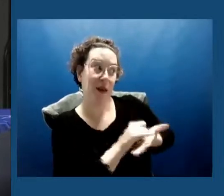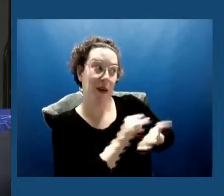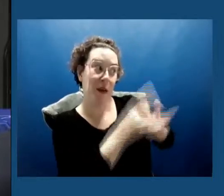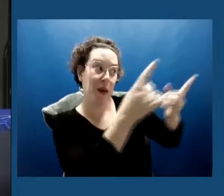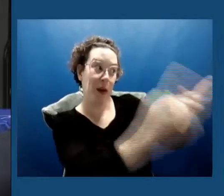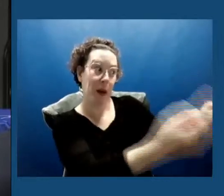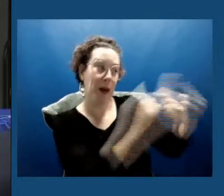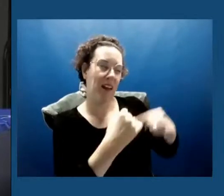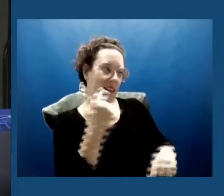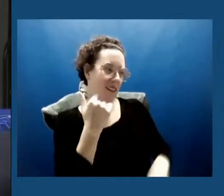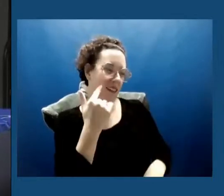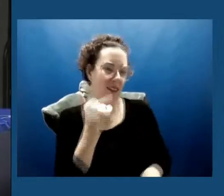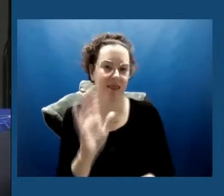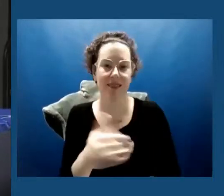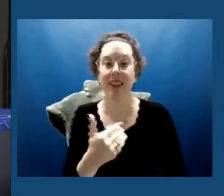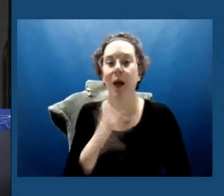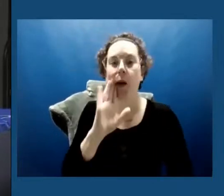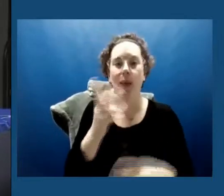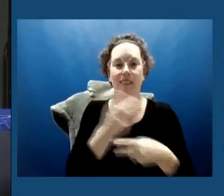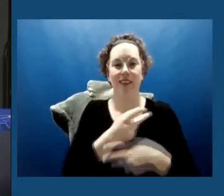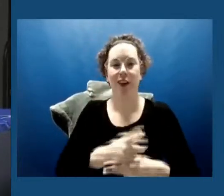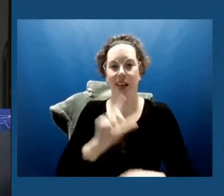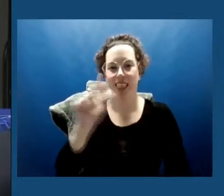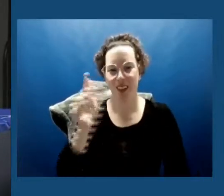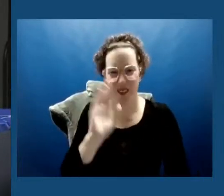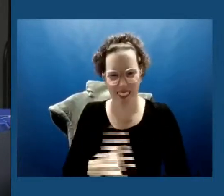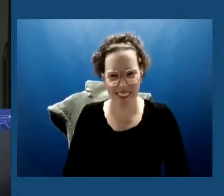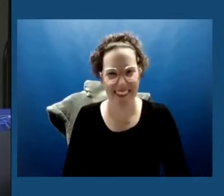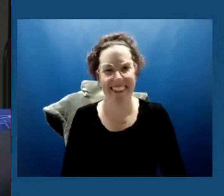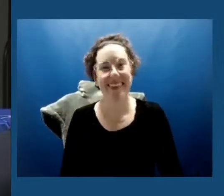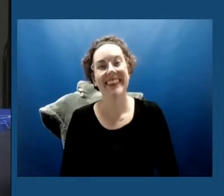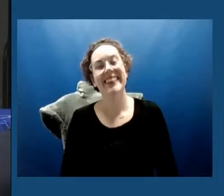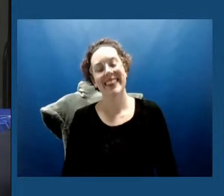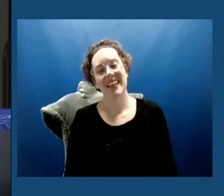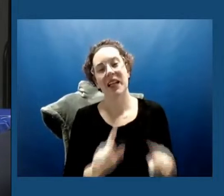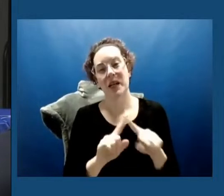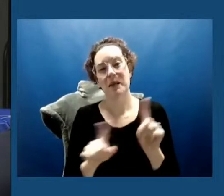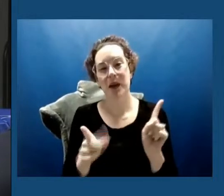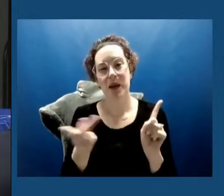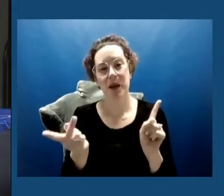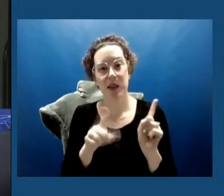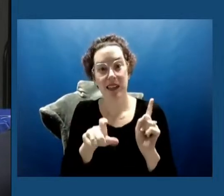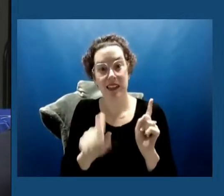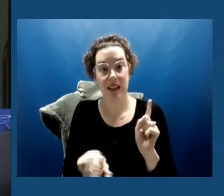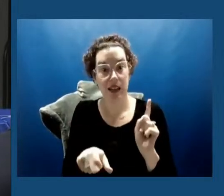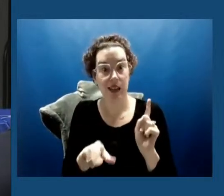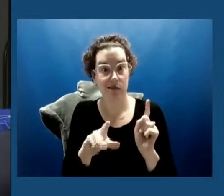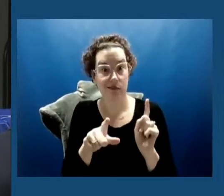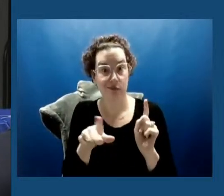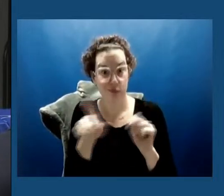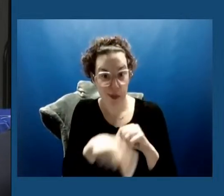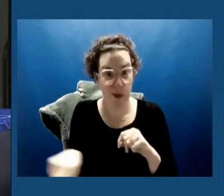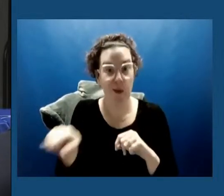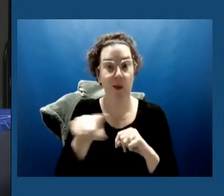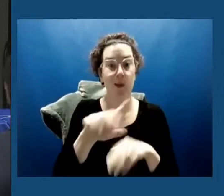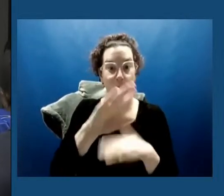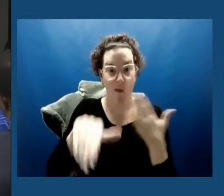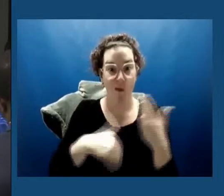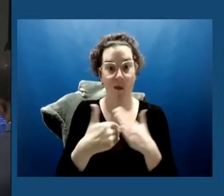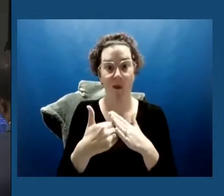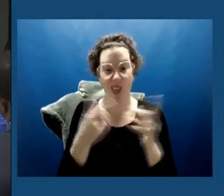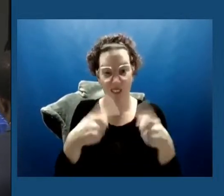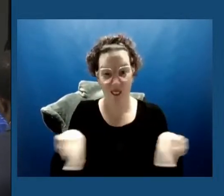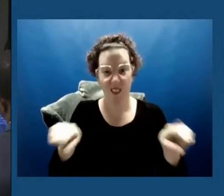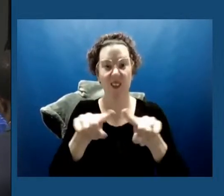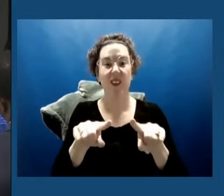So we'll figure that out later. But we need you guys, everyone. I